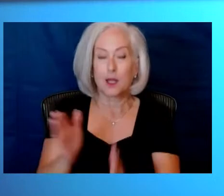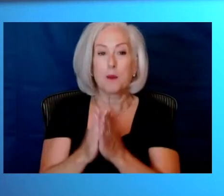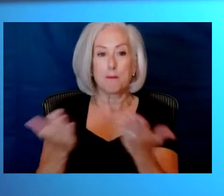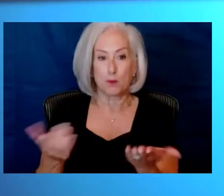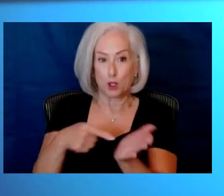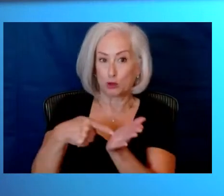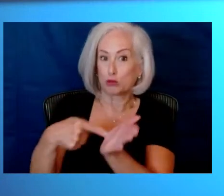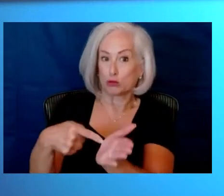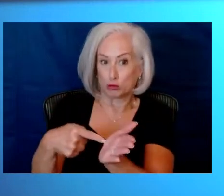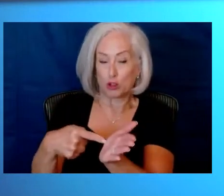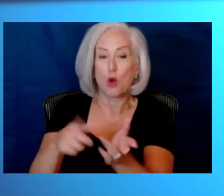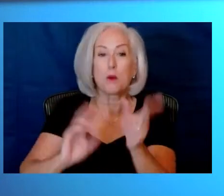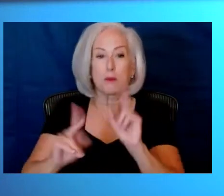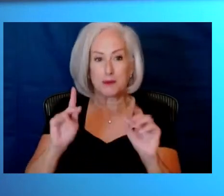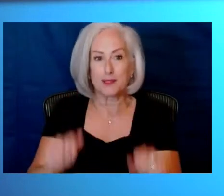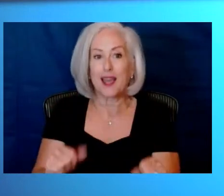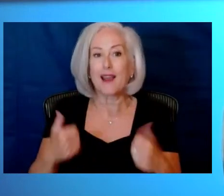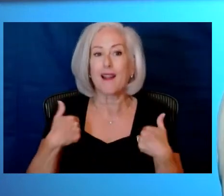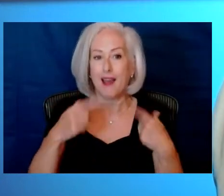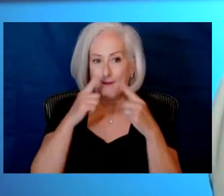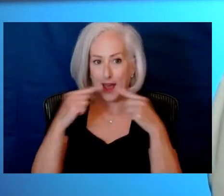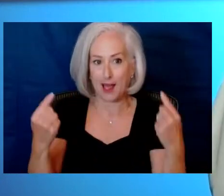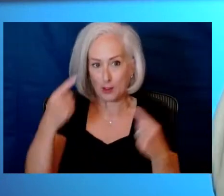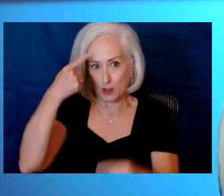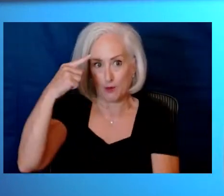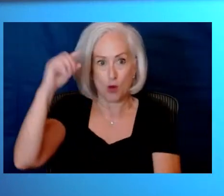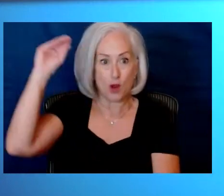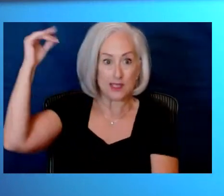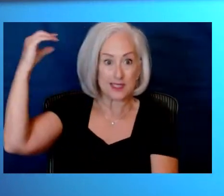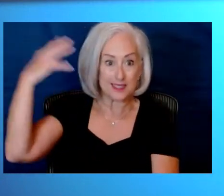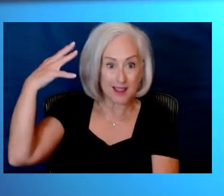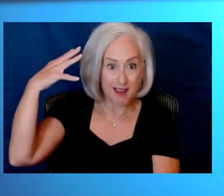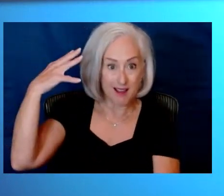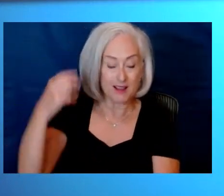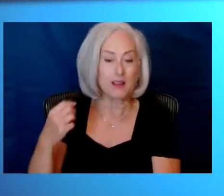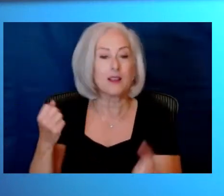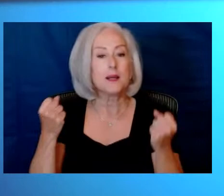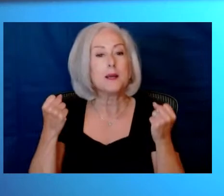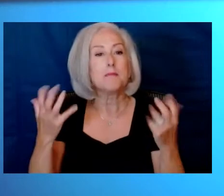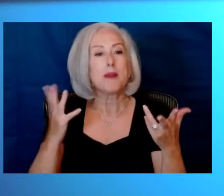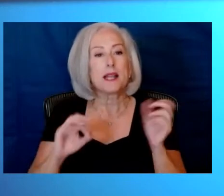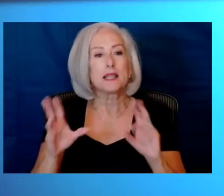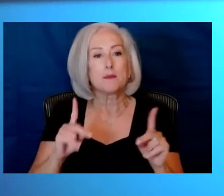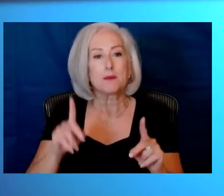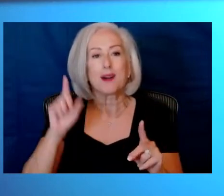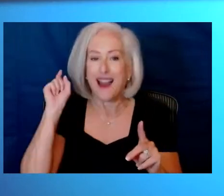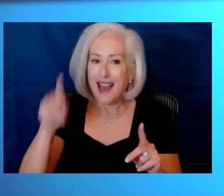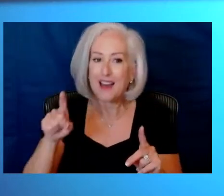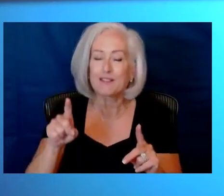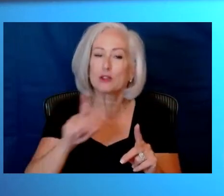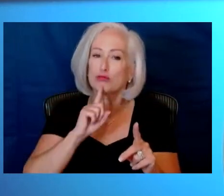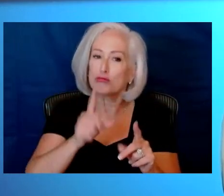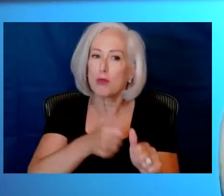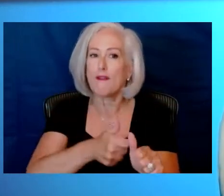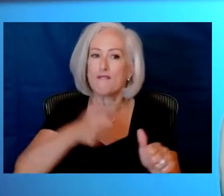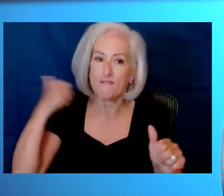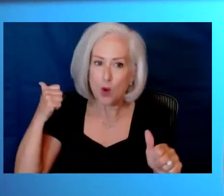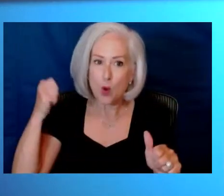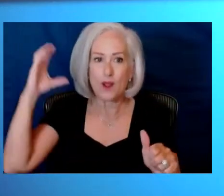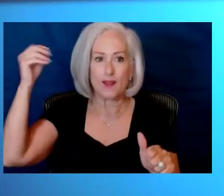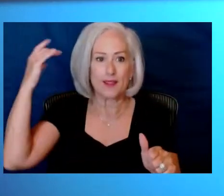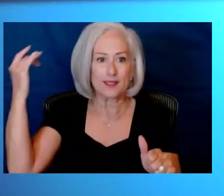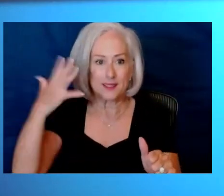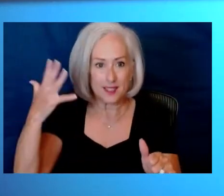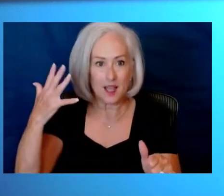allergy, and there is quite a few people who do have to absolutely avoid sun exposure to avoid significant skin